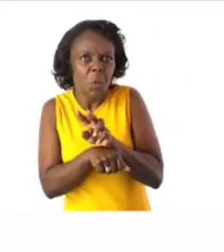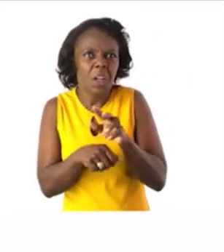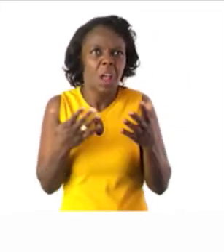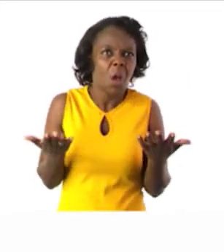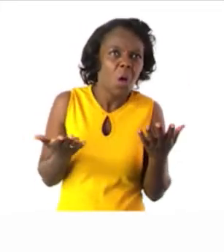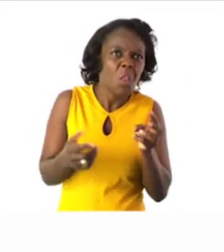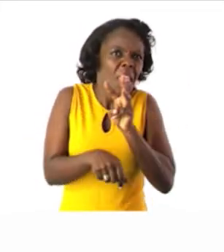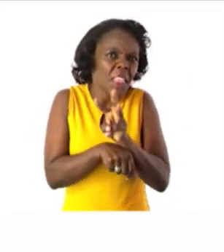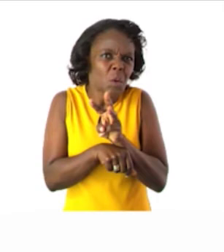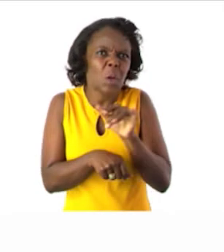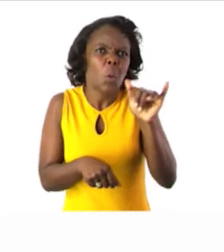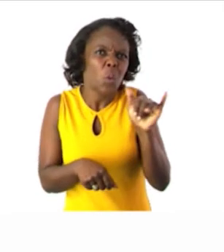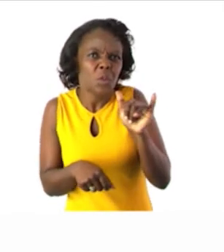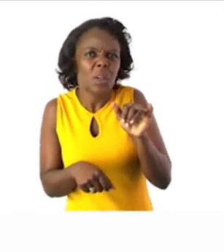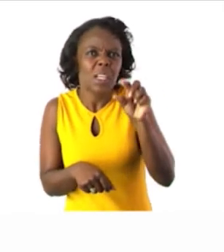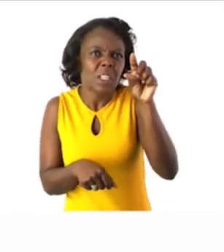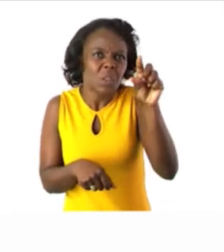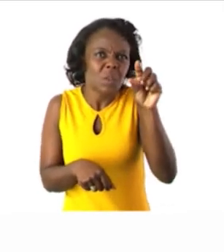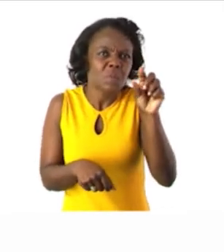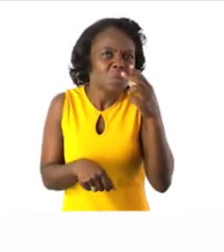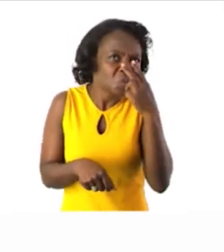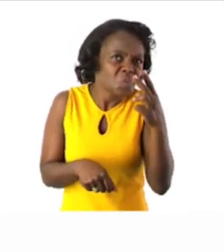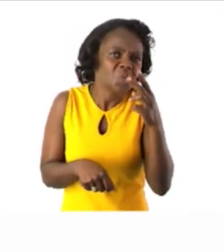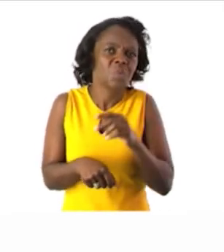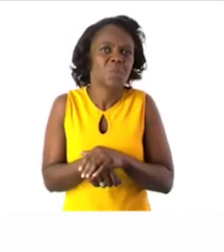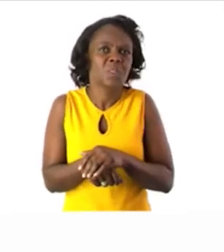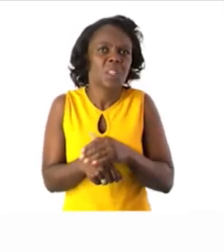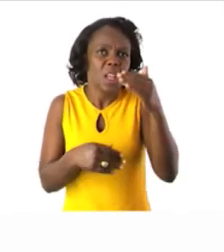The second one, do we have a lead there?